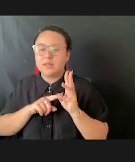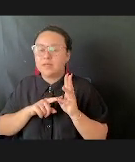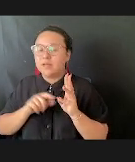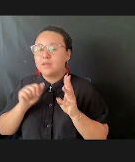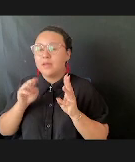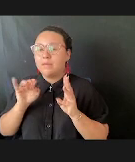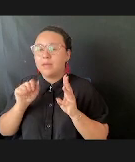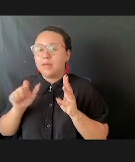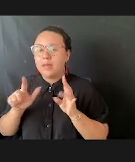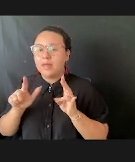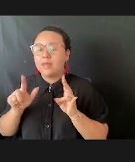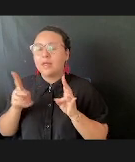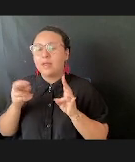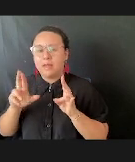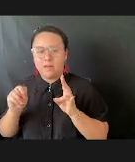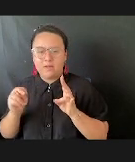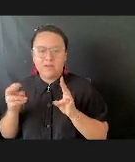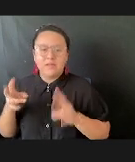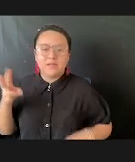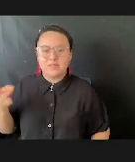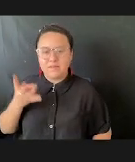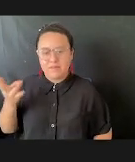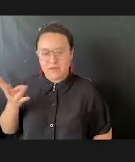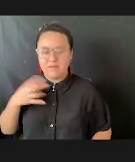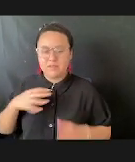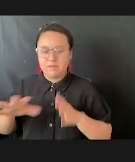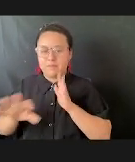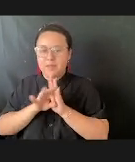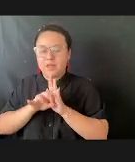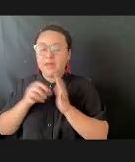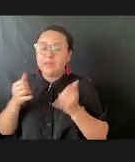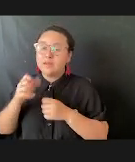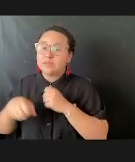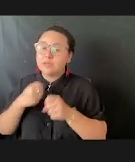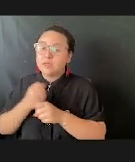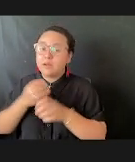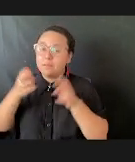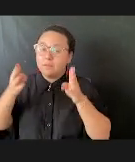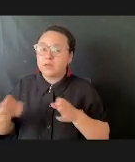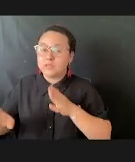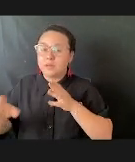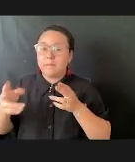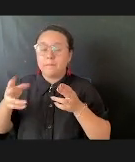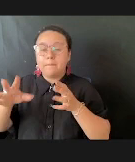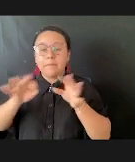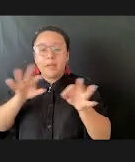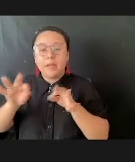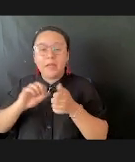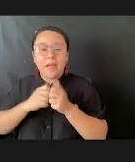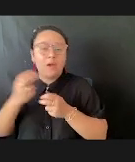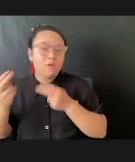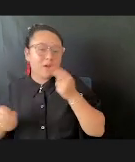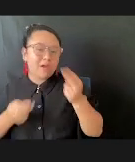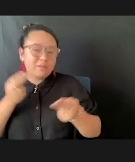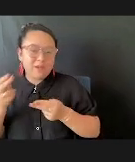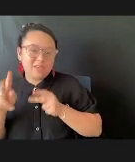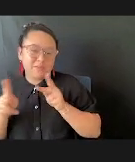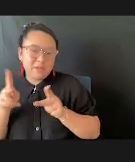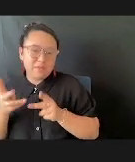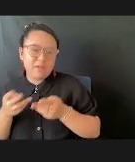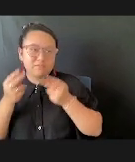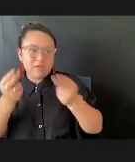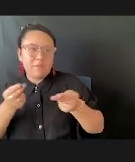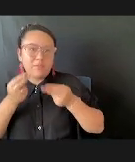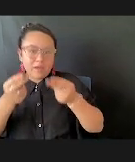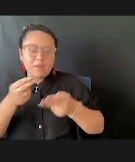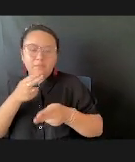Zacarias. This year's awardee was selected from nominations made by peers and colleagues throughout the field. All the nominations